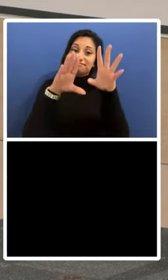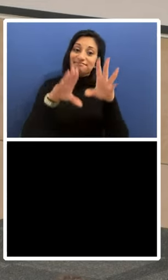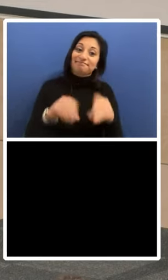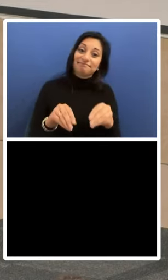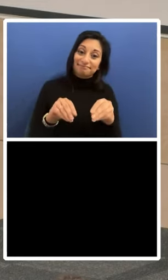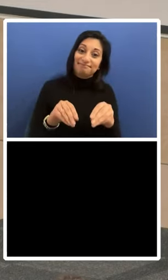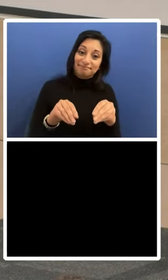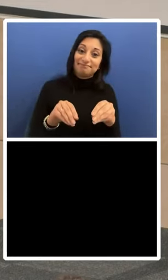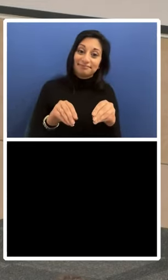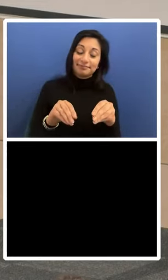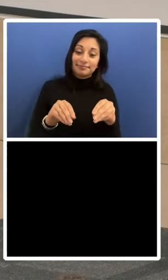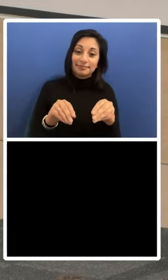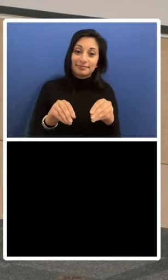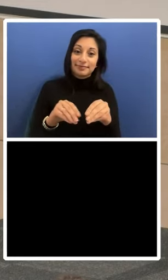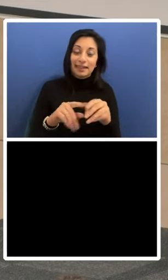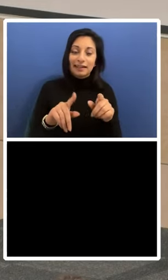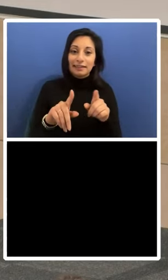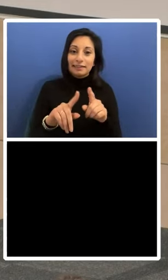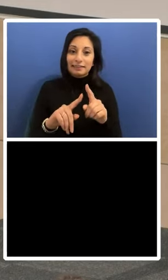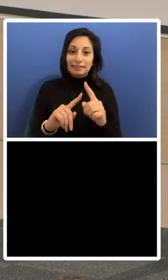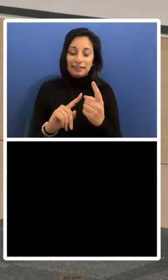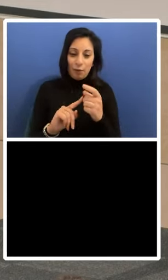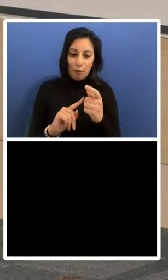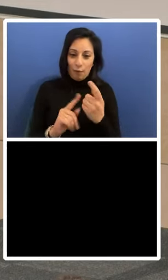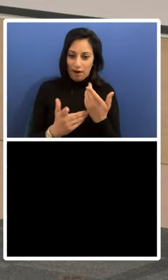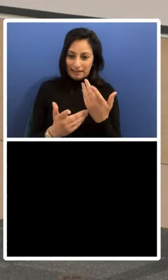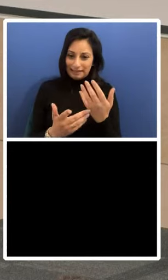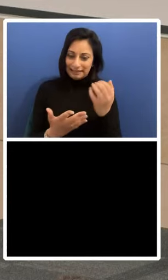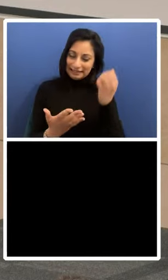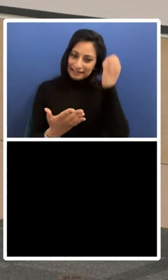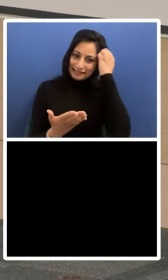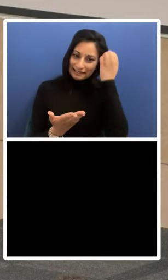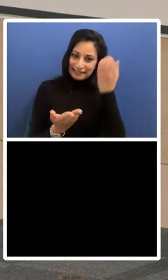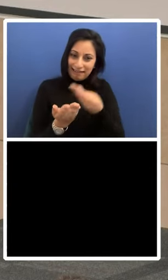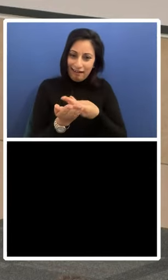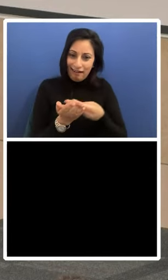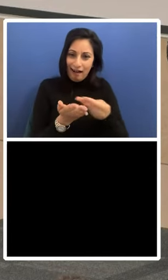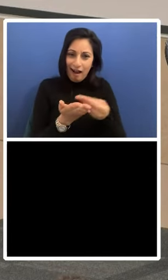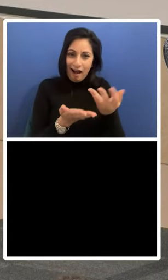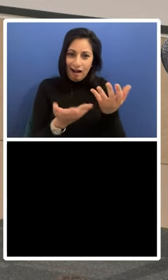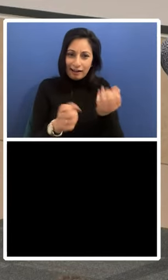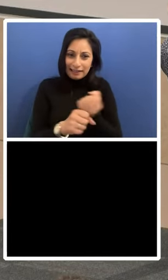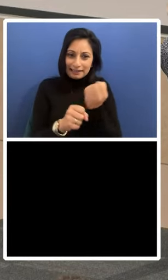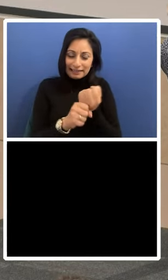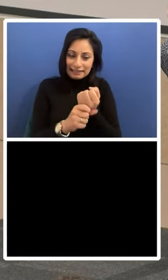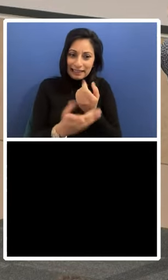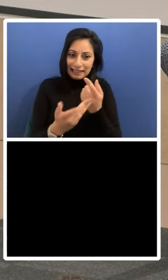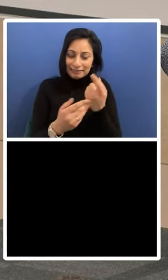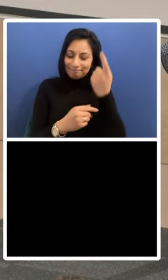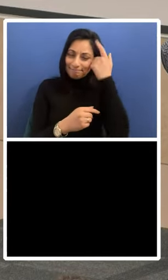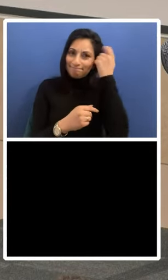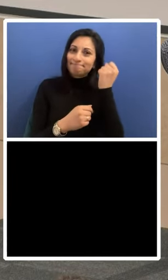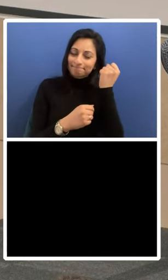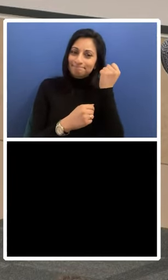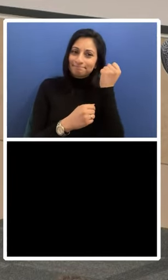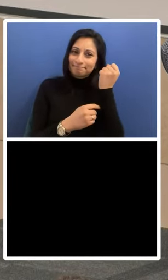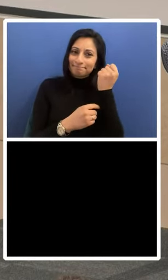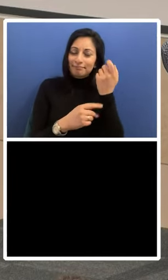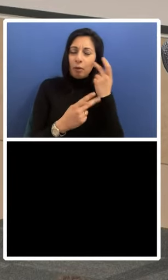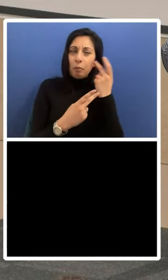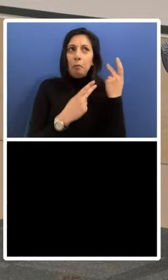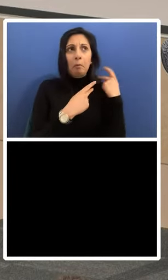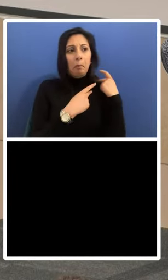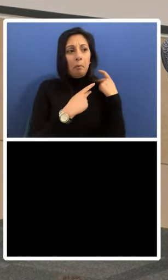just memorizing this one stupid card game, because it was my plan in. And looking back, I think now most of the other guys in that